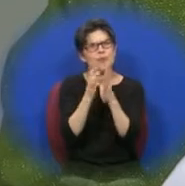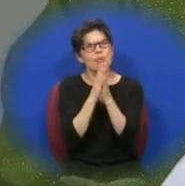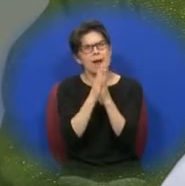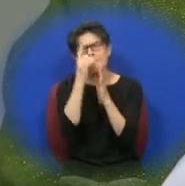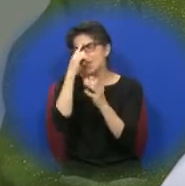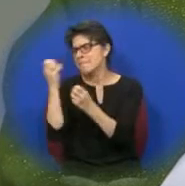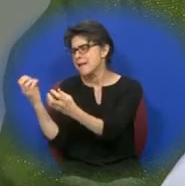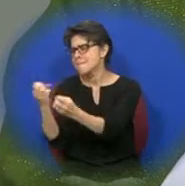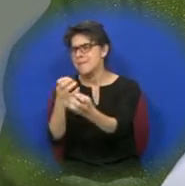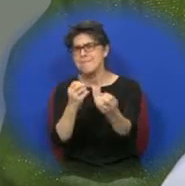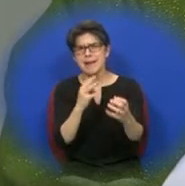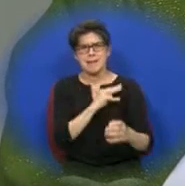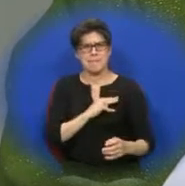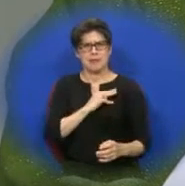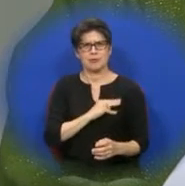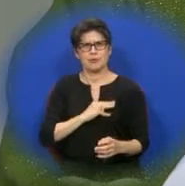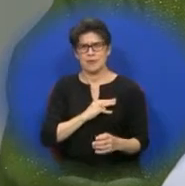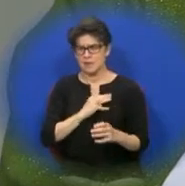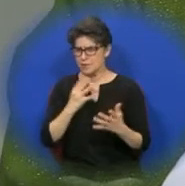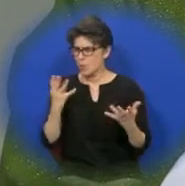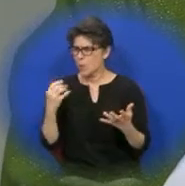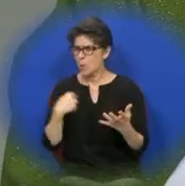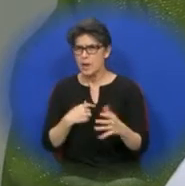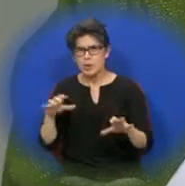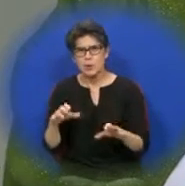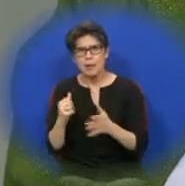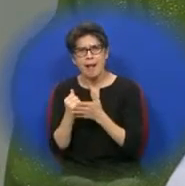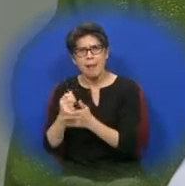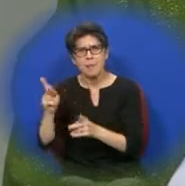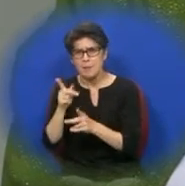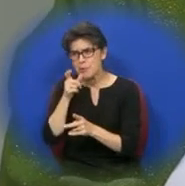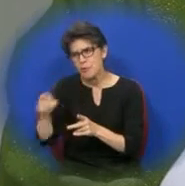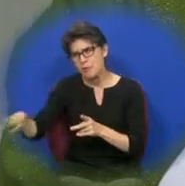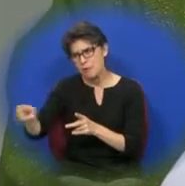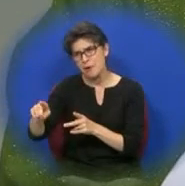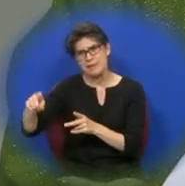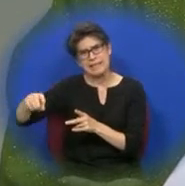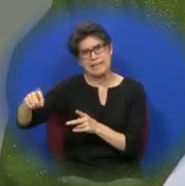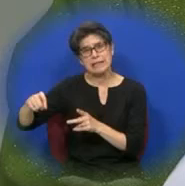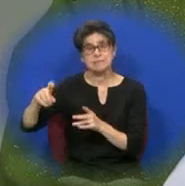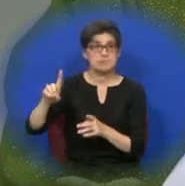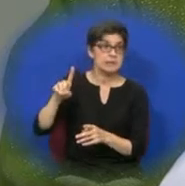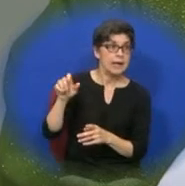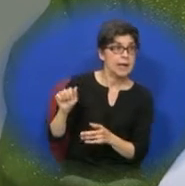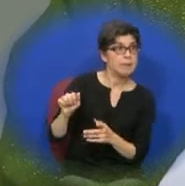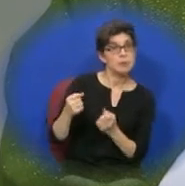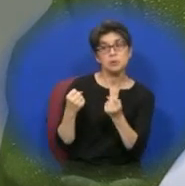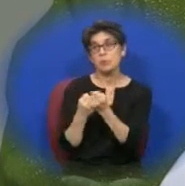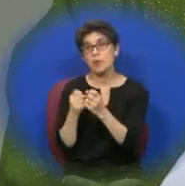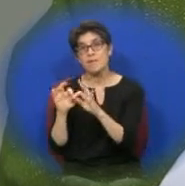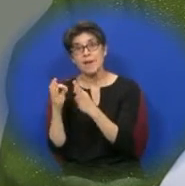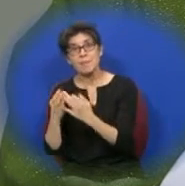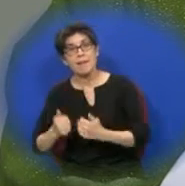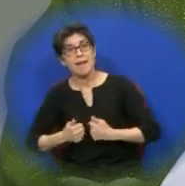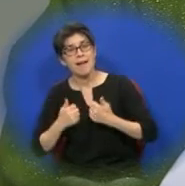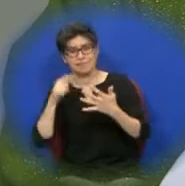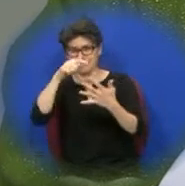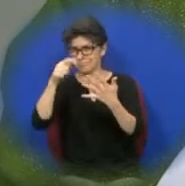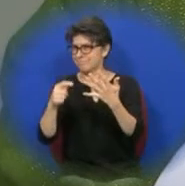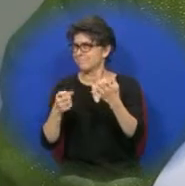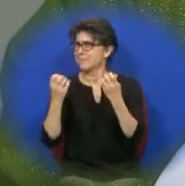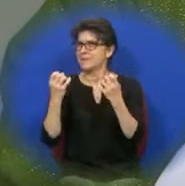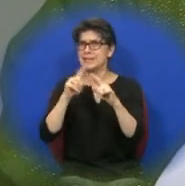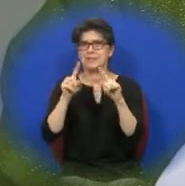the multiple ministries of Catholic Charities to people in need, to the disabled, in support of family life in so many different